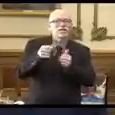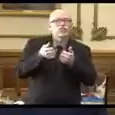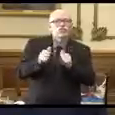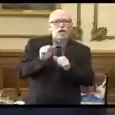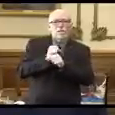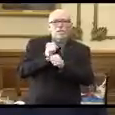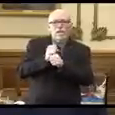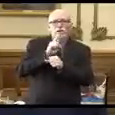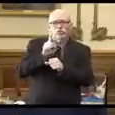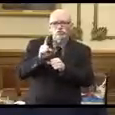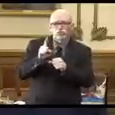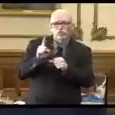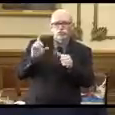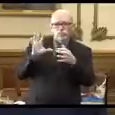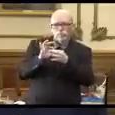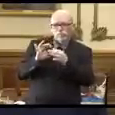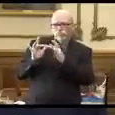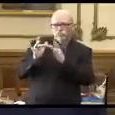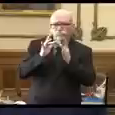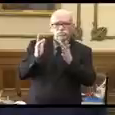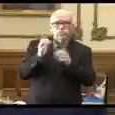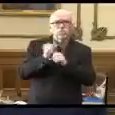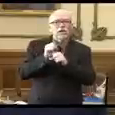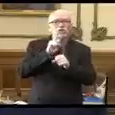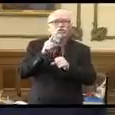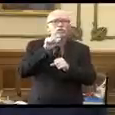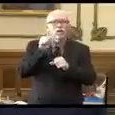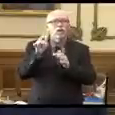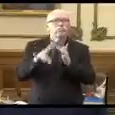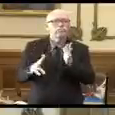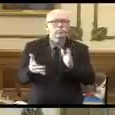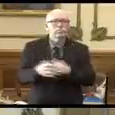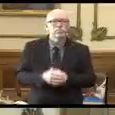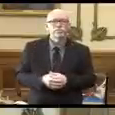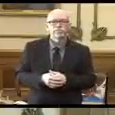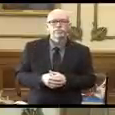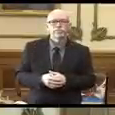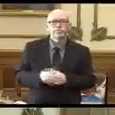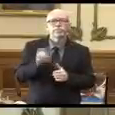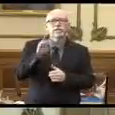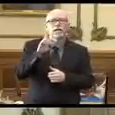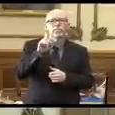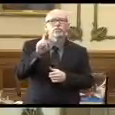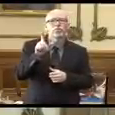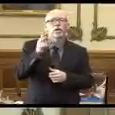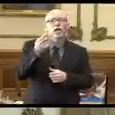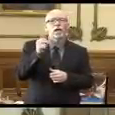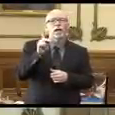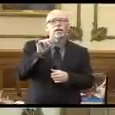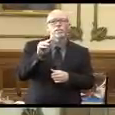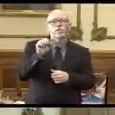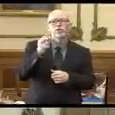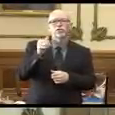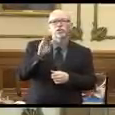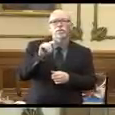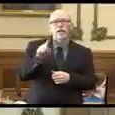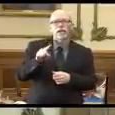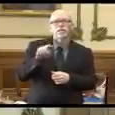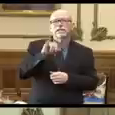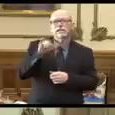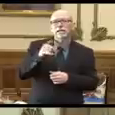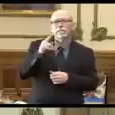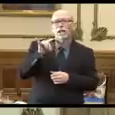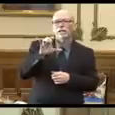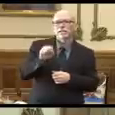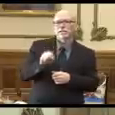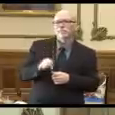make those connections where they don't occur already. Abdul Hakim Shabazz, Indy Politics.